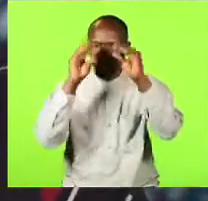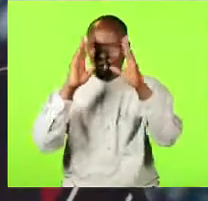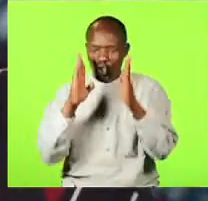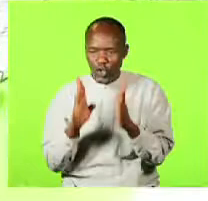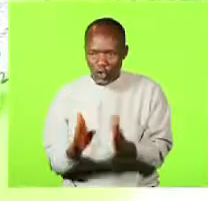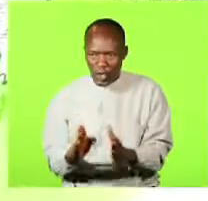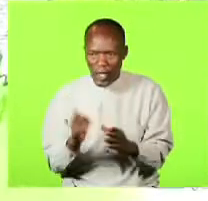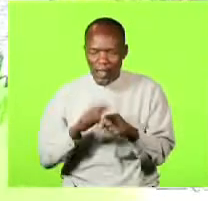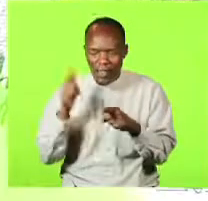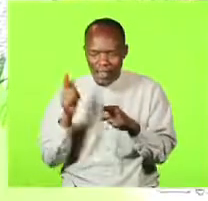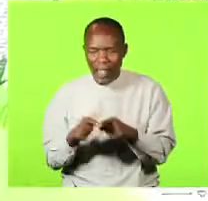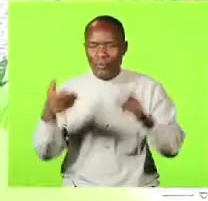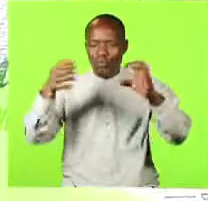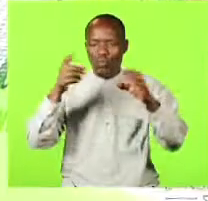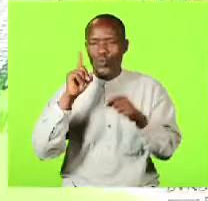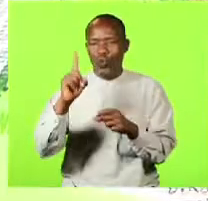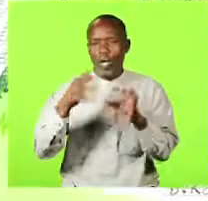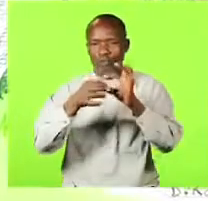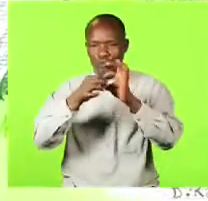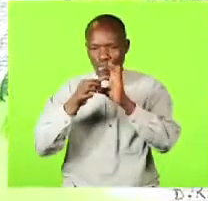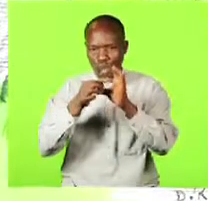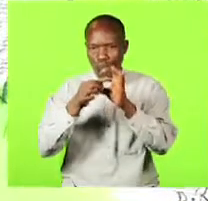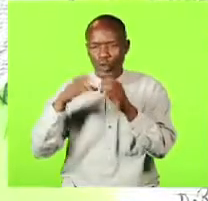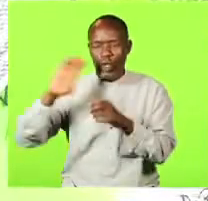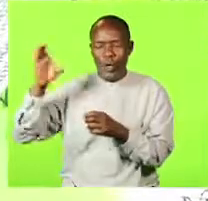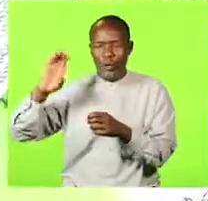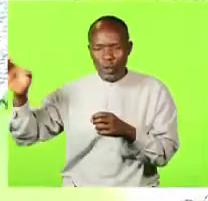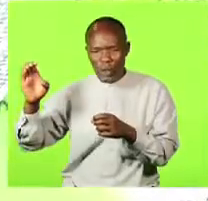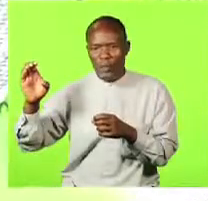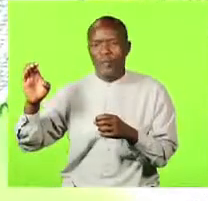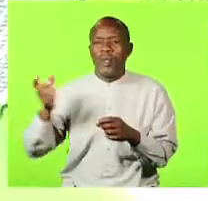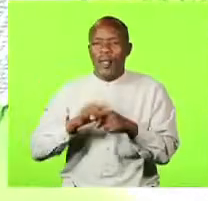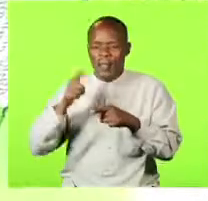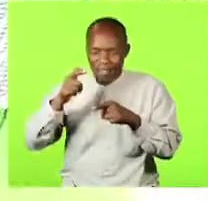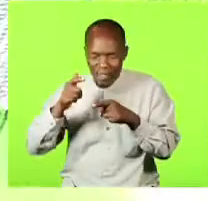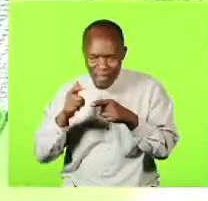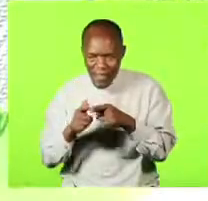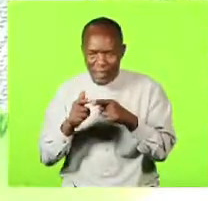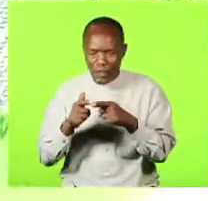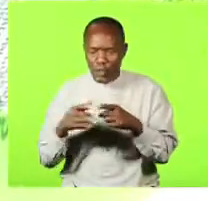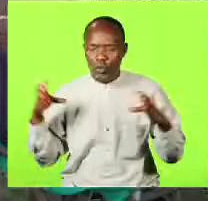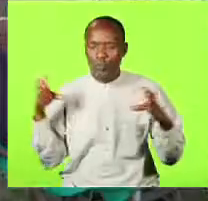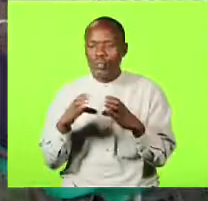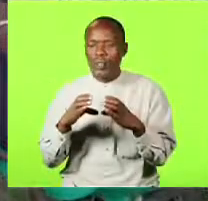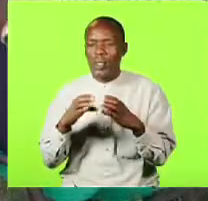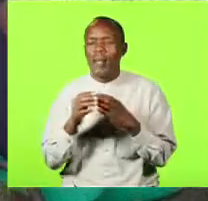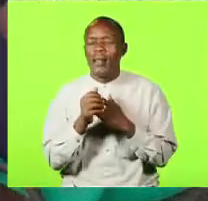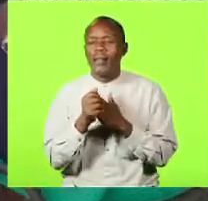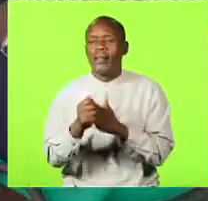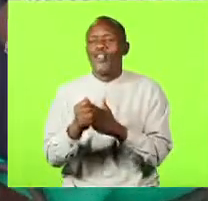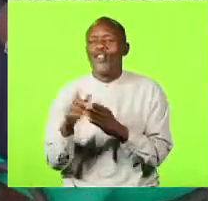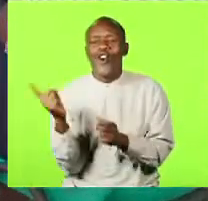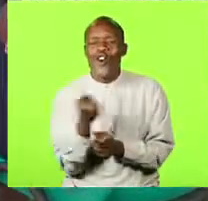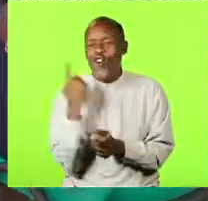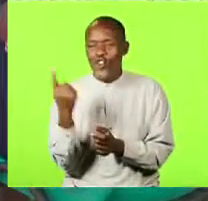community coordinator and i oversee that whole entire program what the community leaders are doing is just creating that sacred